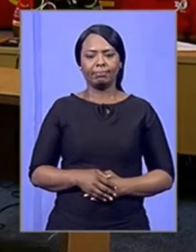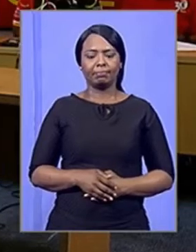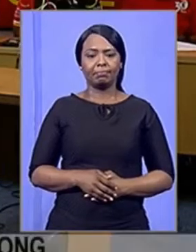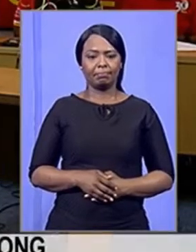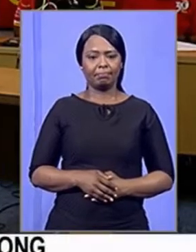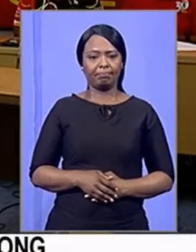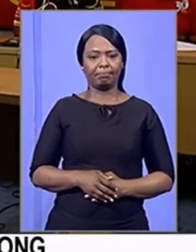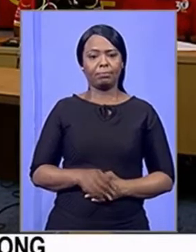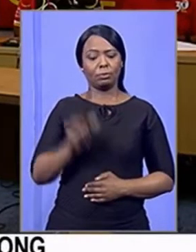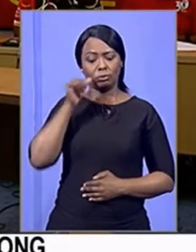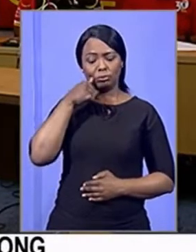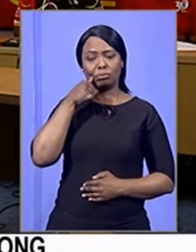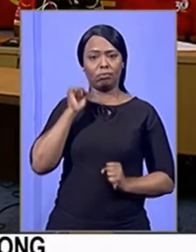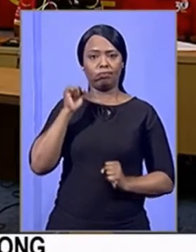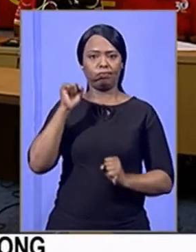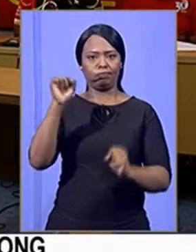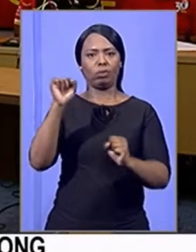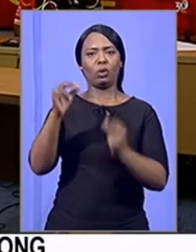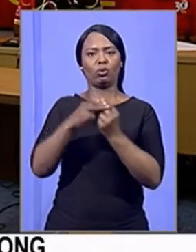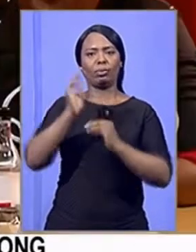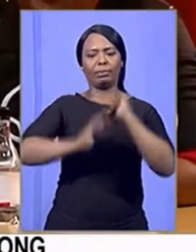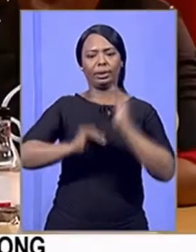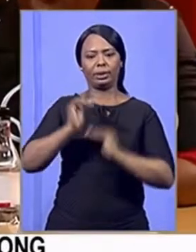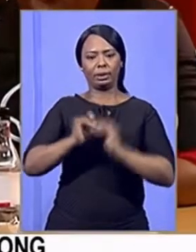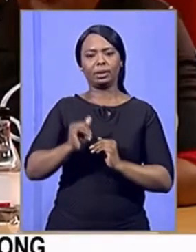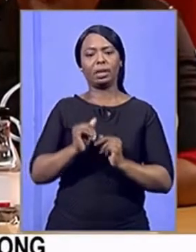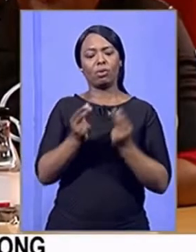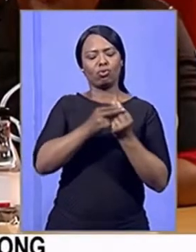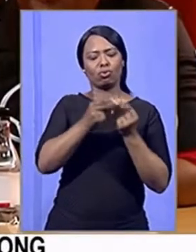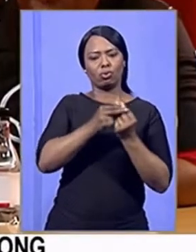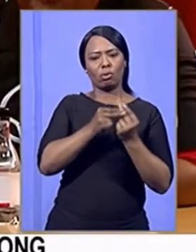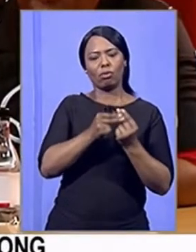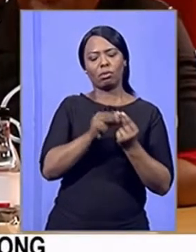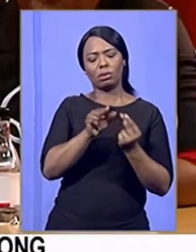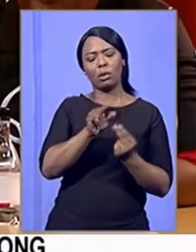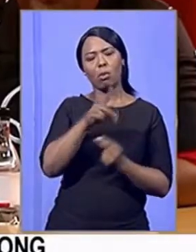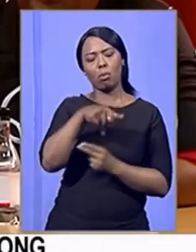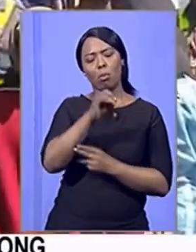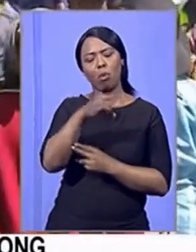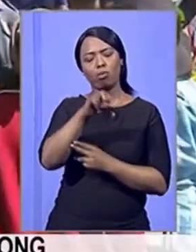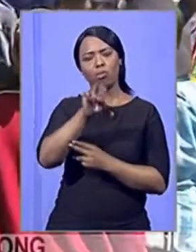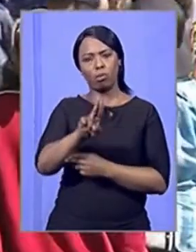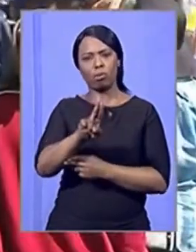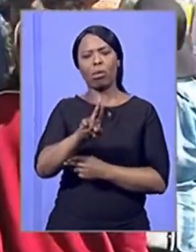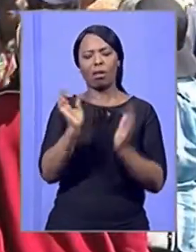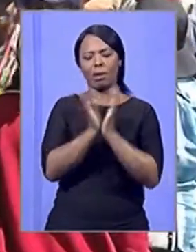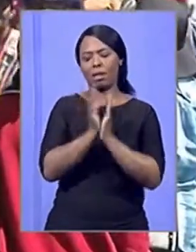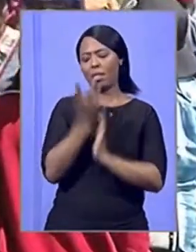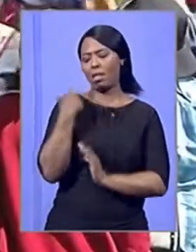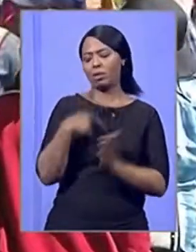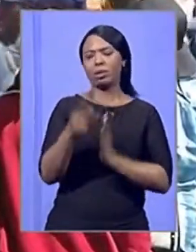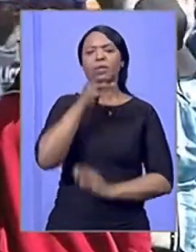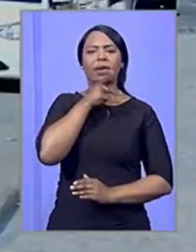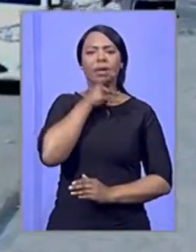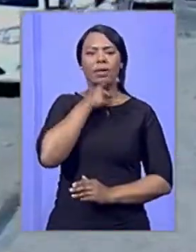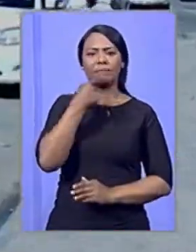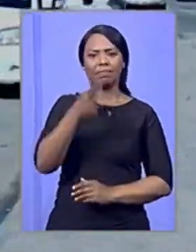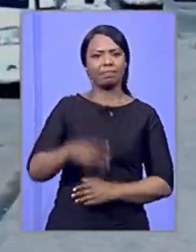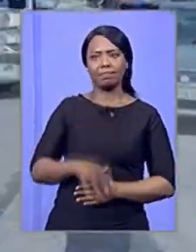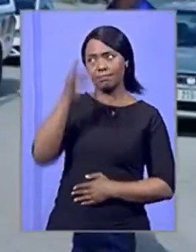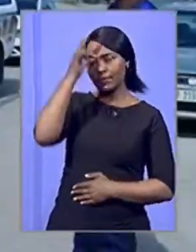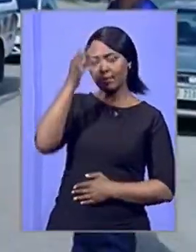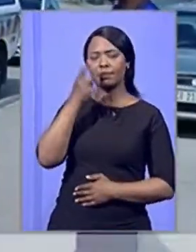Baetapele ba Popcru ba ile ba tshwara kopano ya komiti ya naga e kgethang ka Labohlano moo ba ileng ba nka qeto e ipiletsa ho beha mmuso tlasa kgatello ho